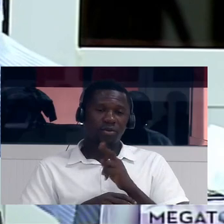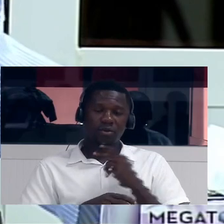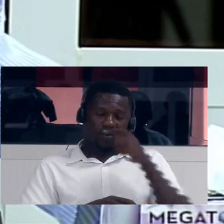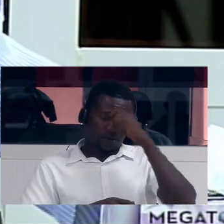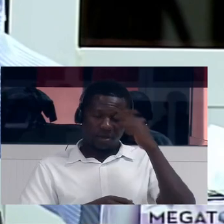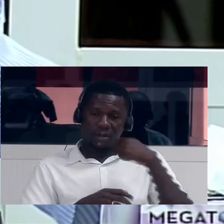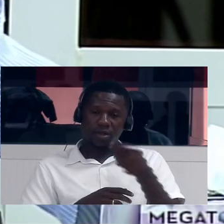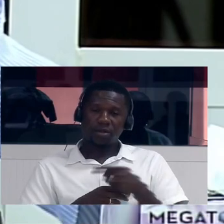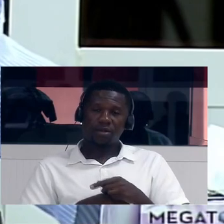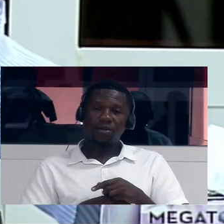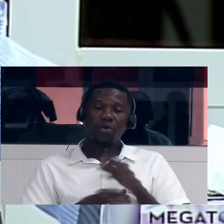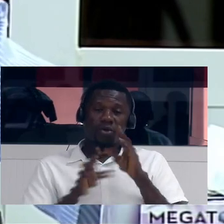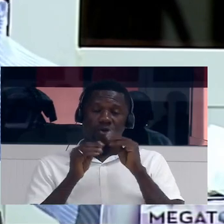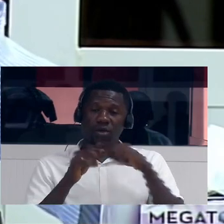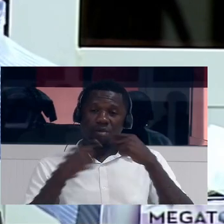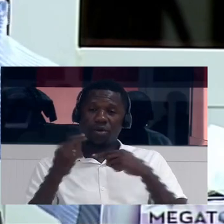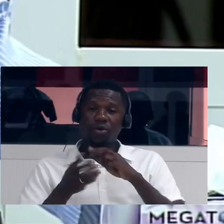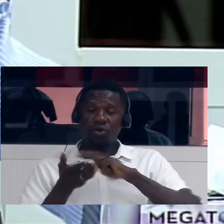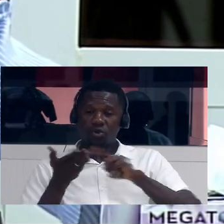You are talking about normal circumstances, counsel.